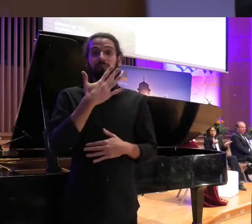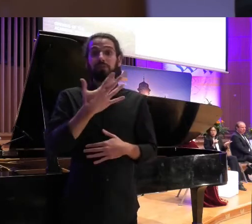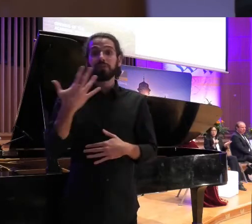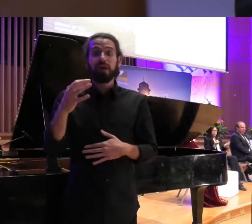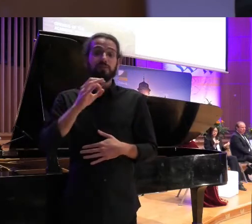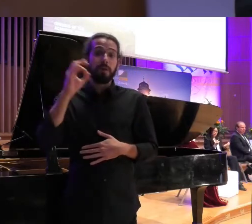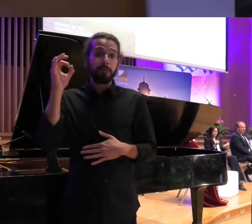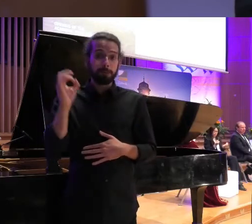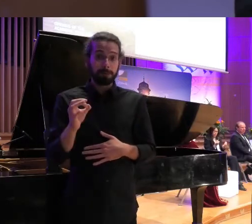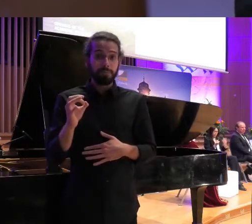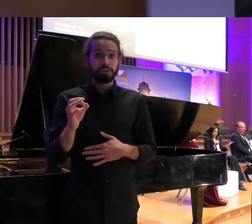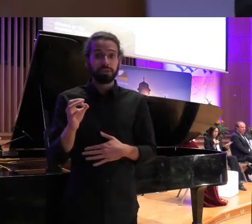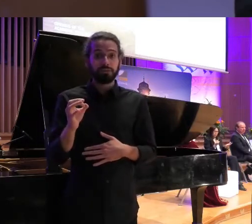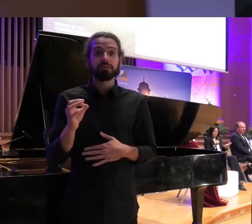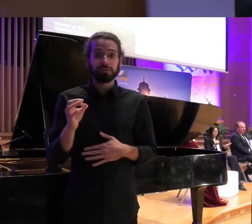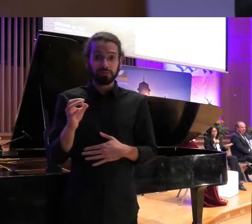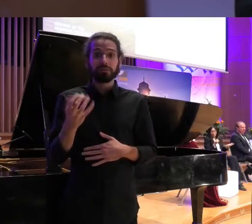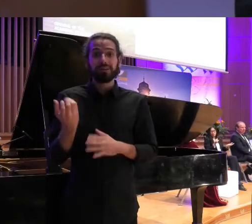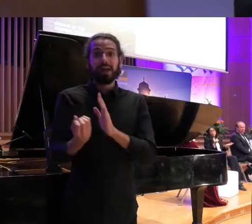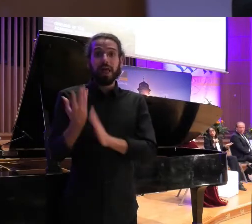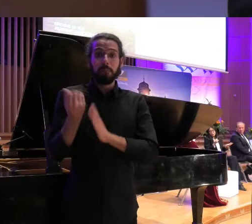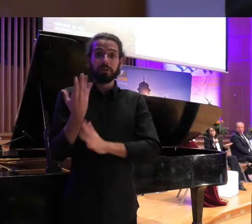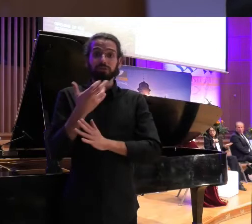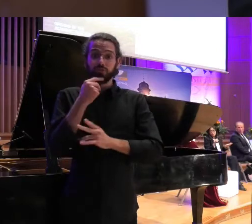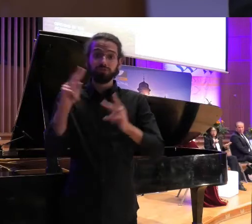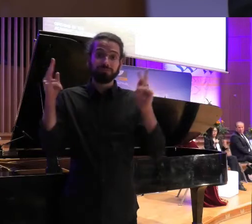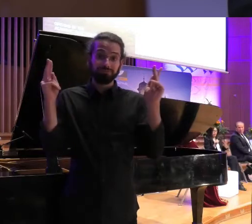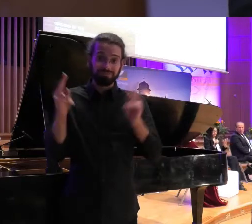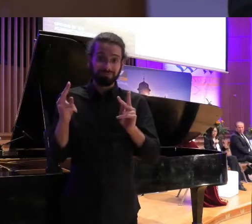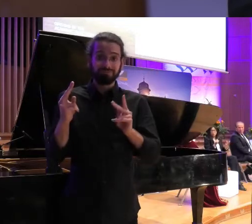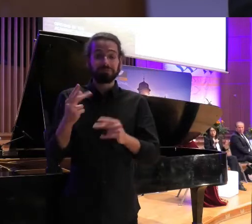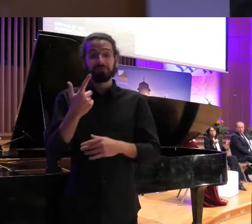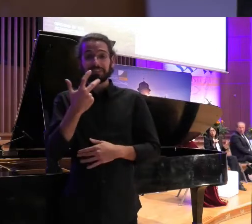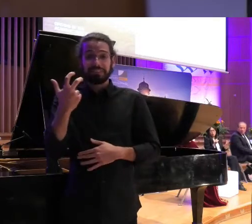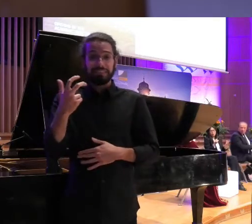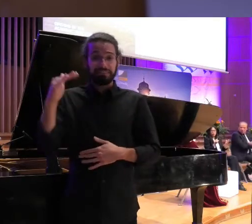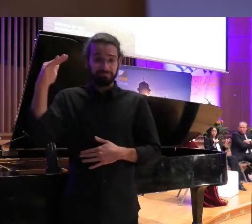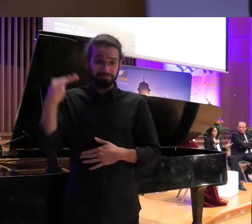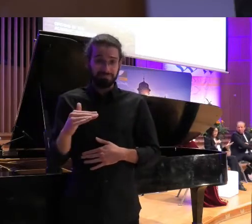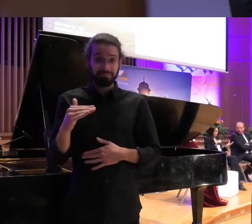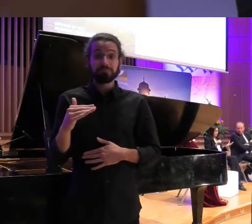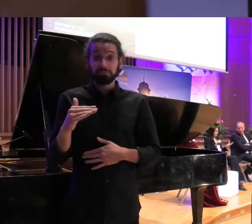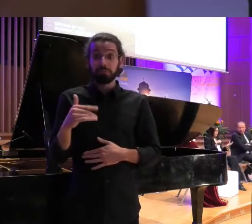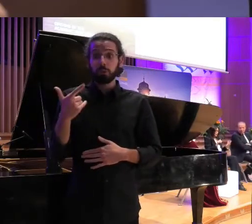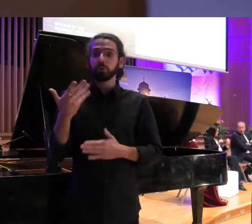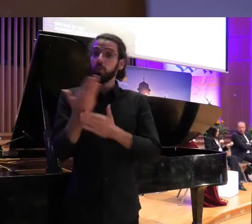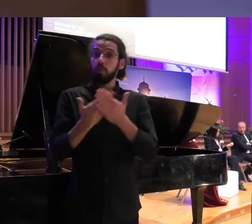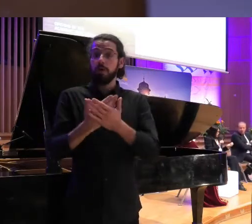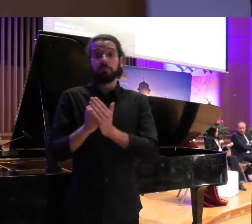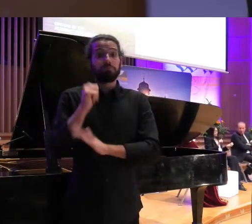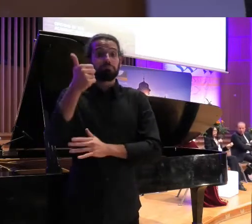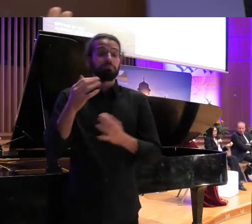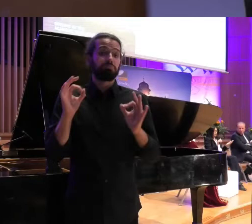carbon emission by 2030. I think that's an excellent example of doing that. And even